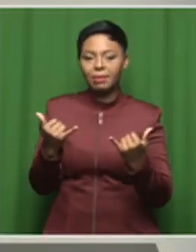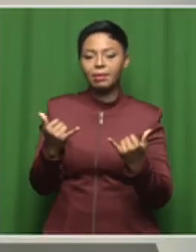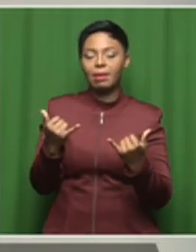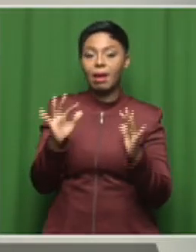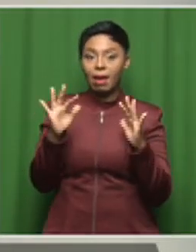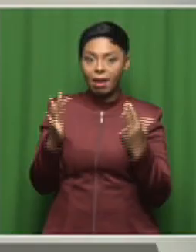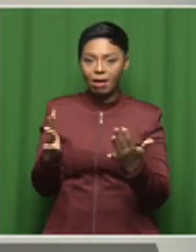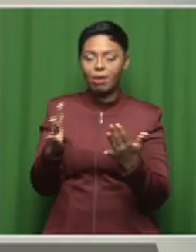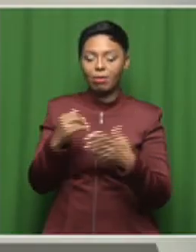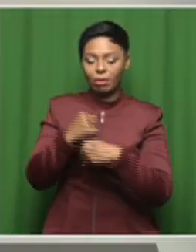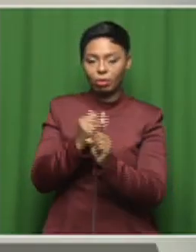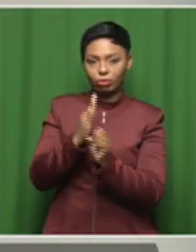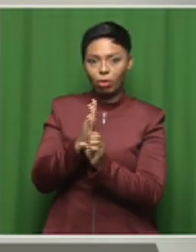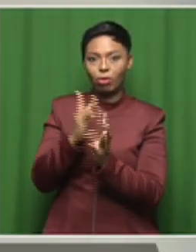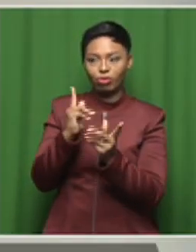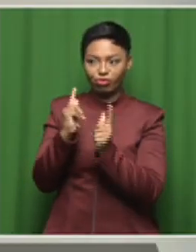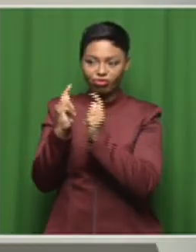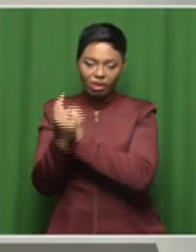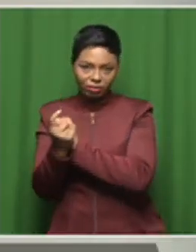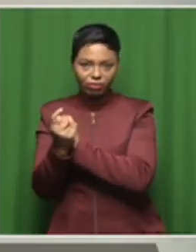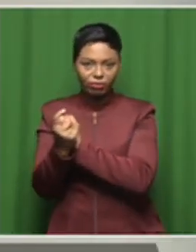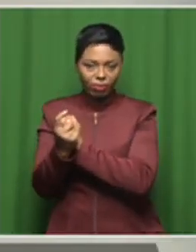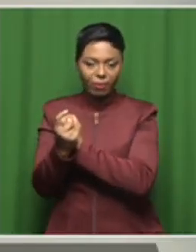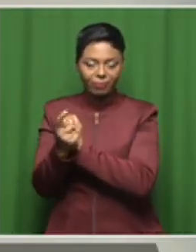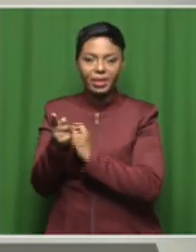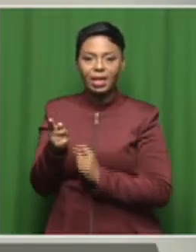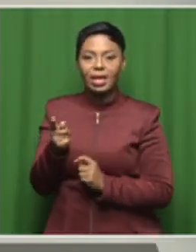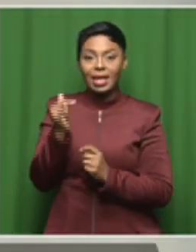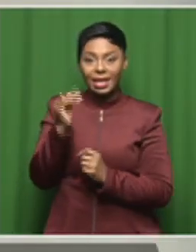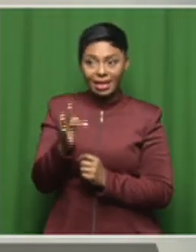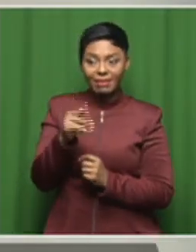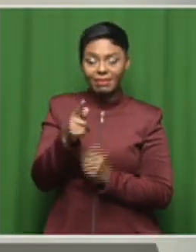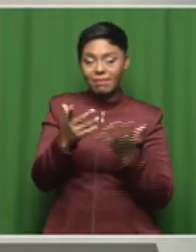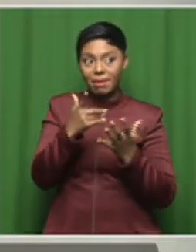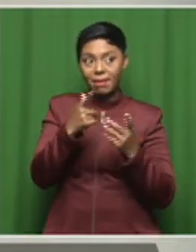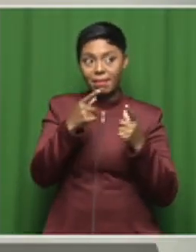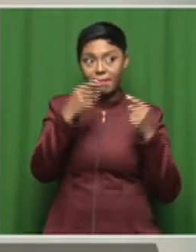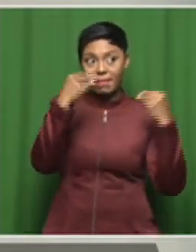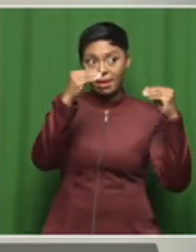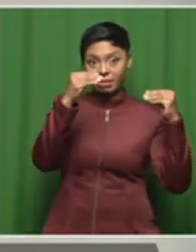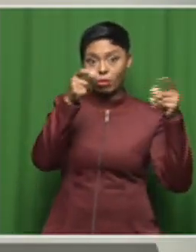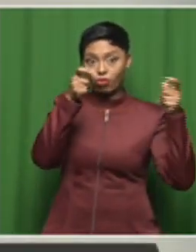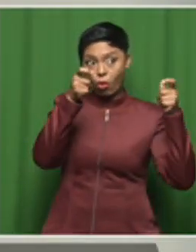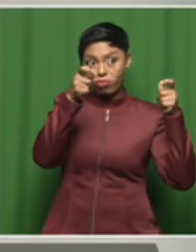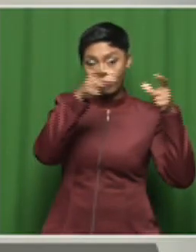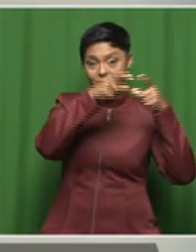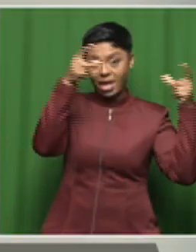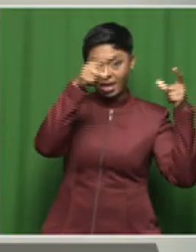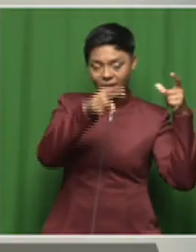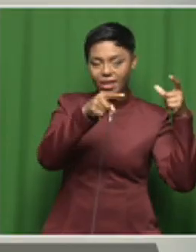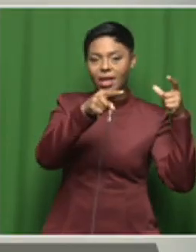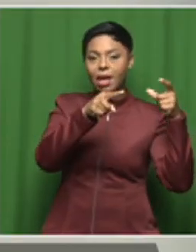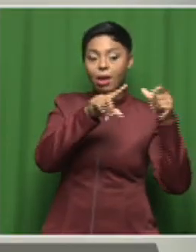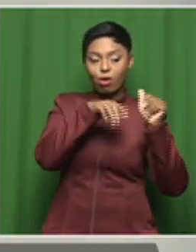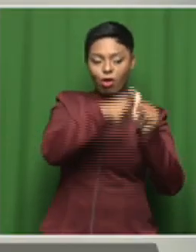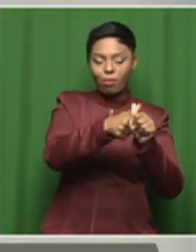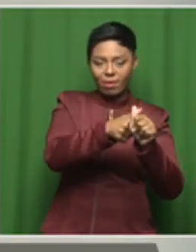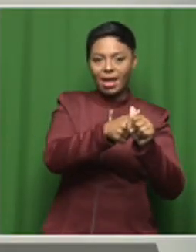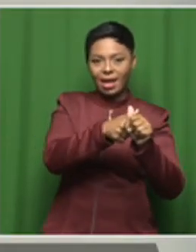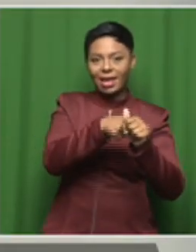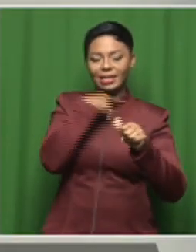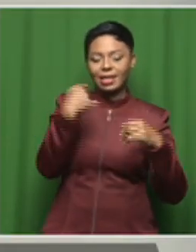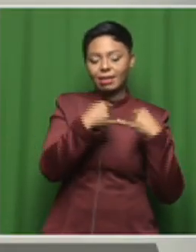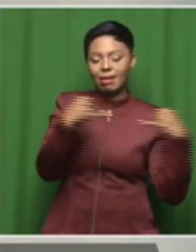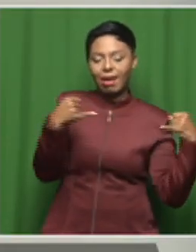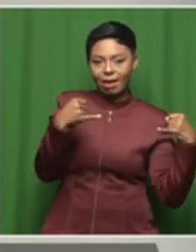systems in place, that if a vendor does not have the capacity to actually comply with that deadline, that they get in touch with